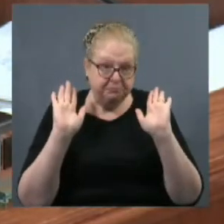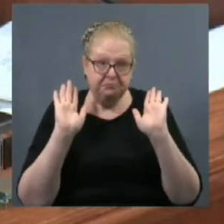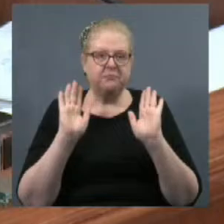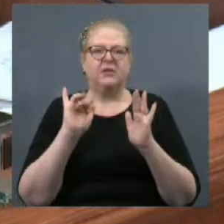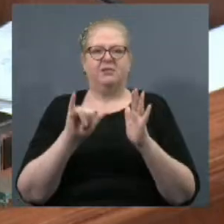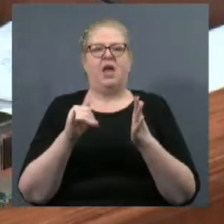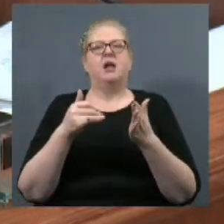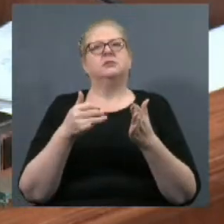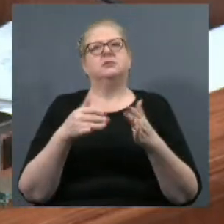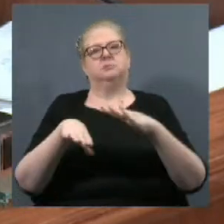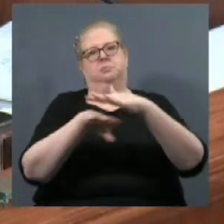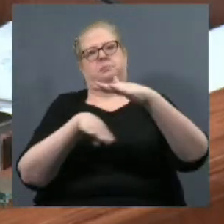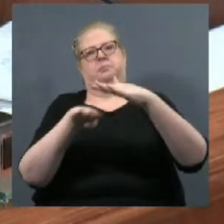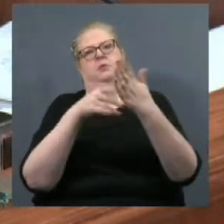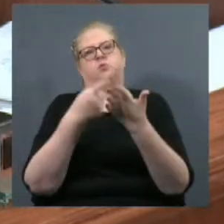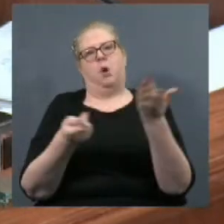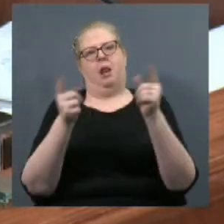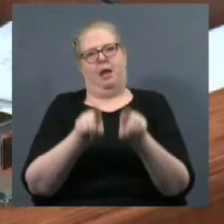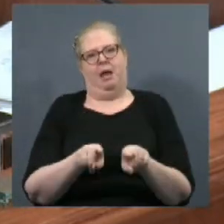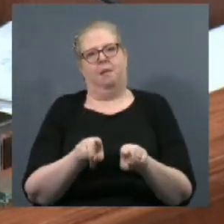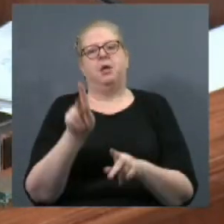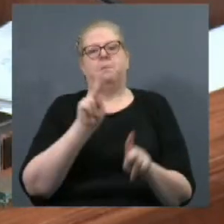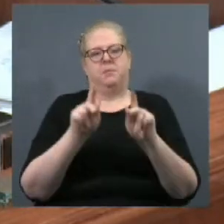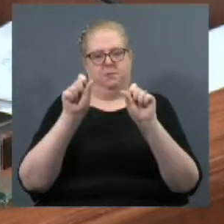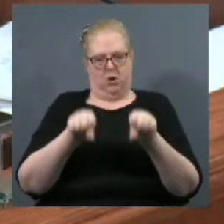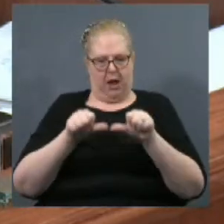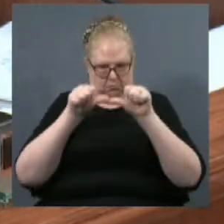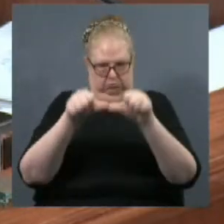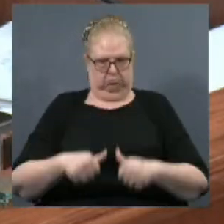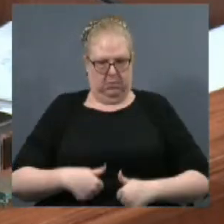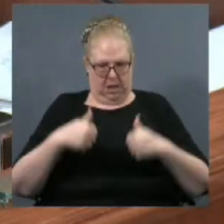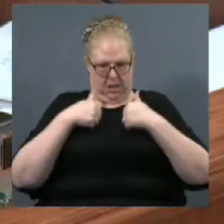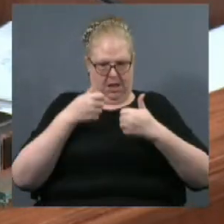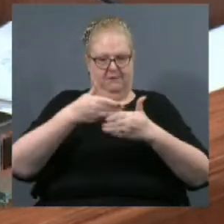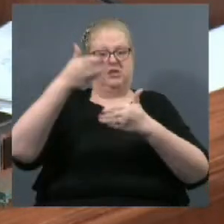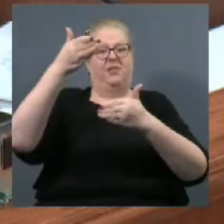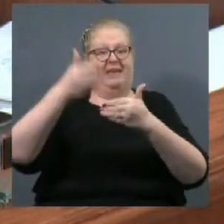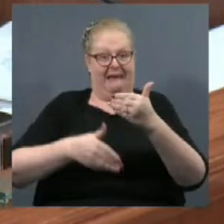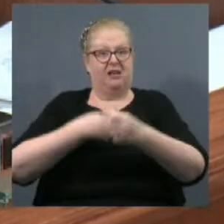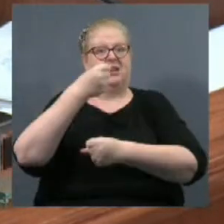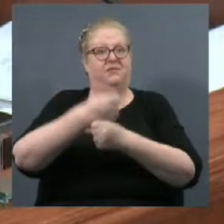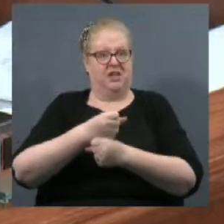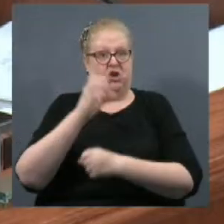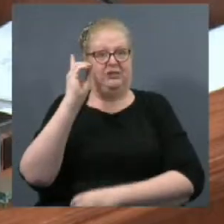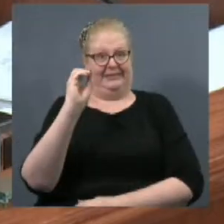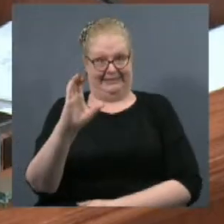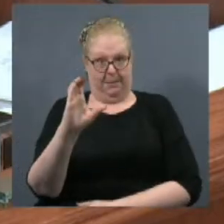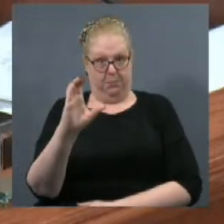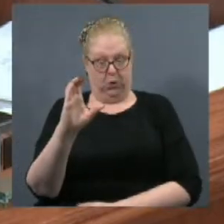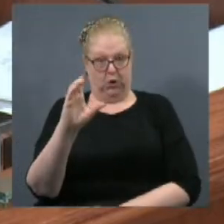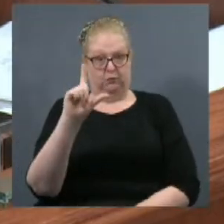what happened, is that people would be there until the end of the year, and then after that,